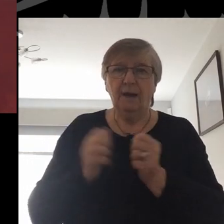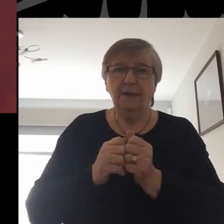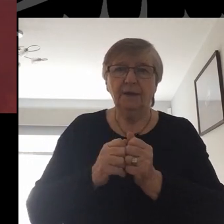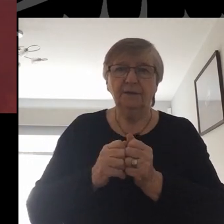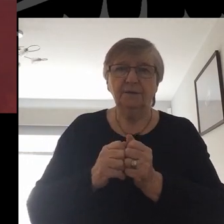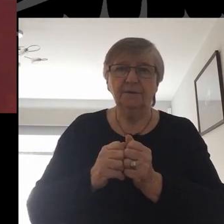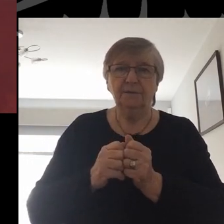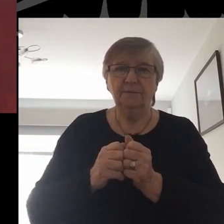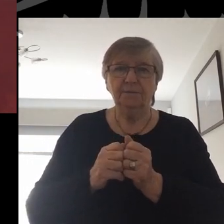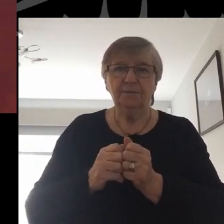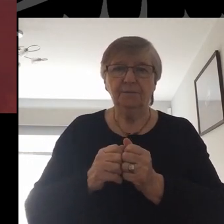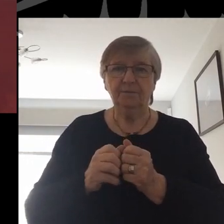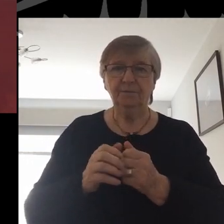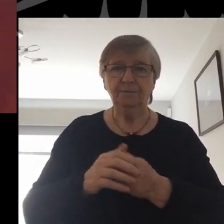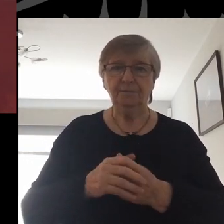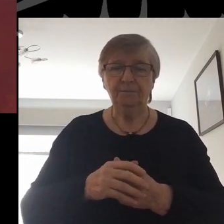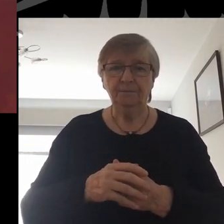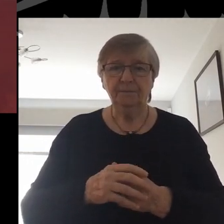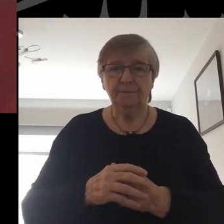amen.